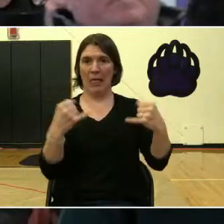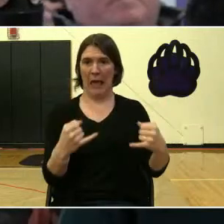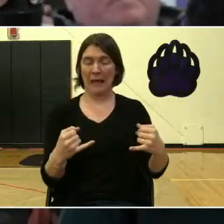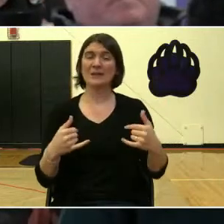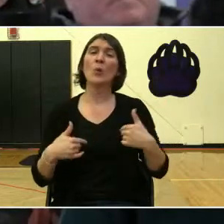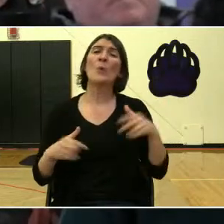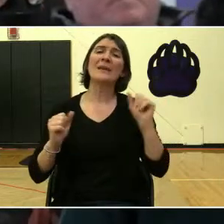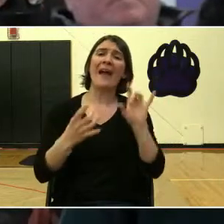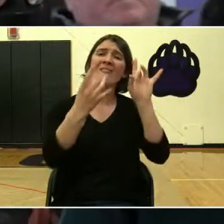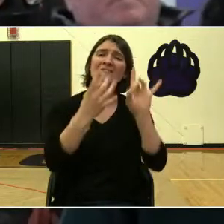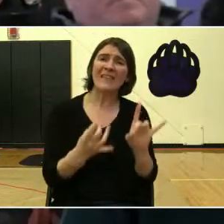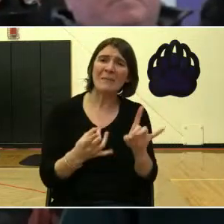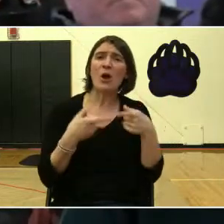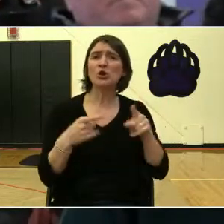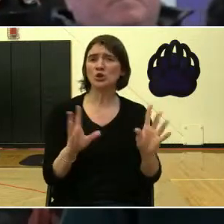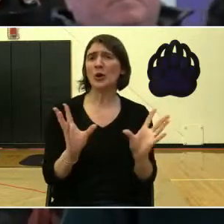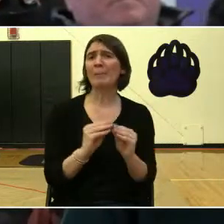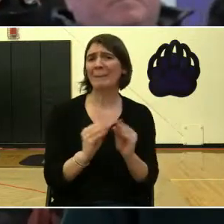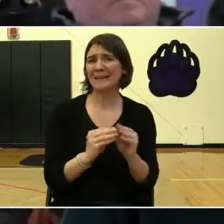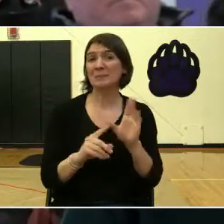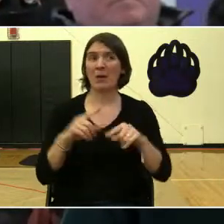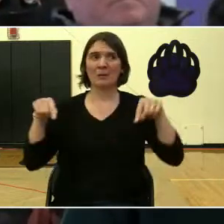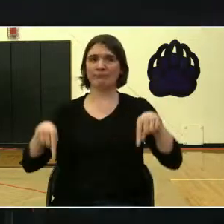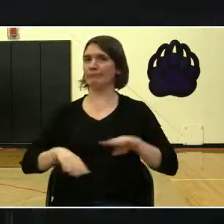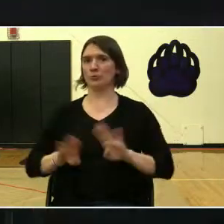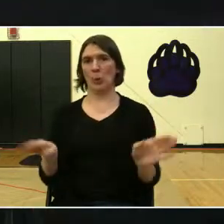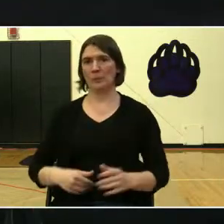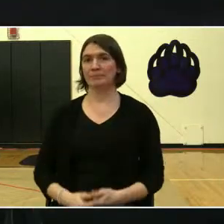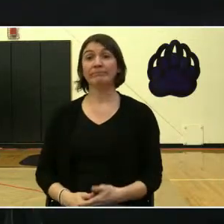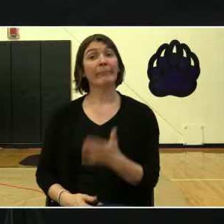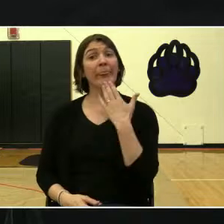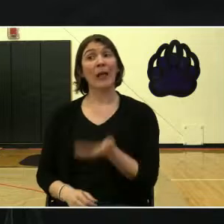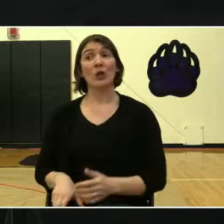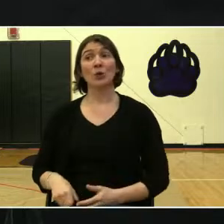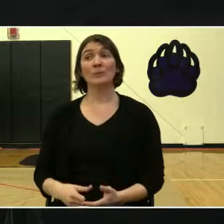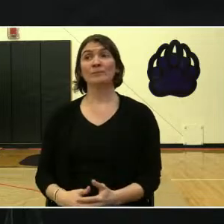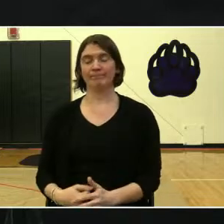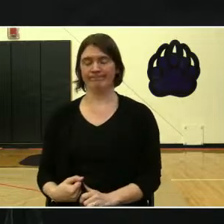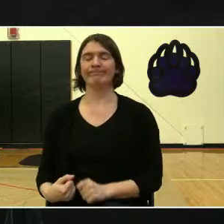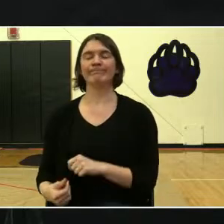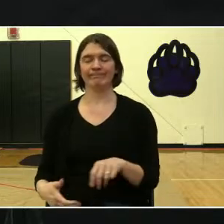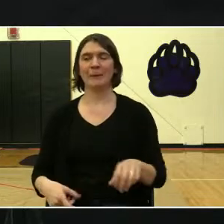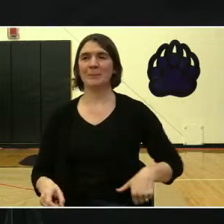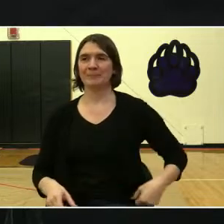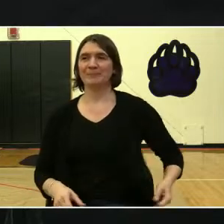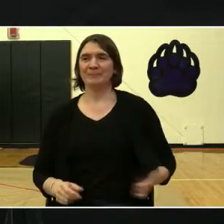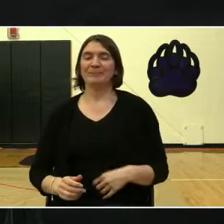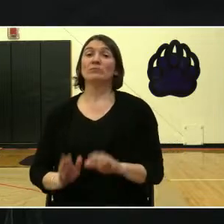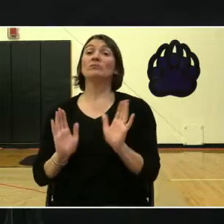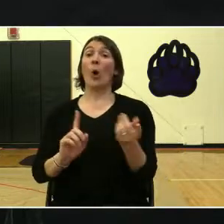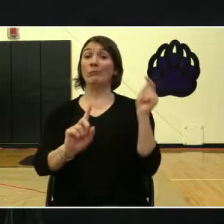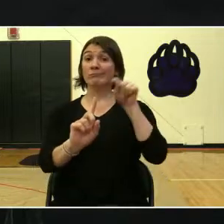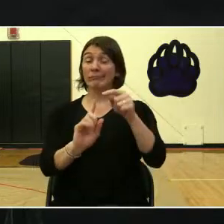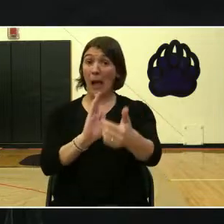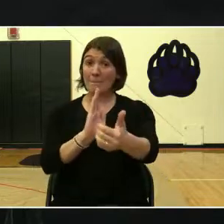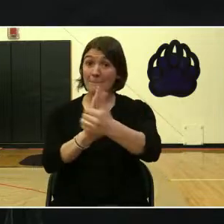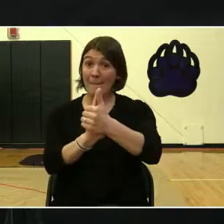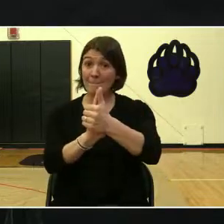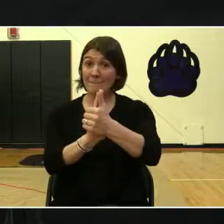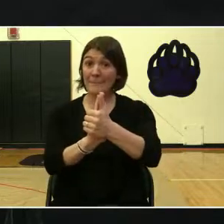input in that select board process thank you question is on the oser